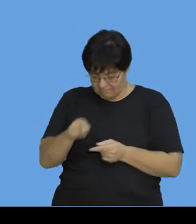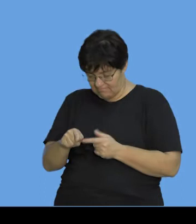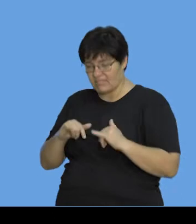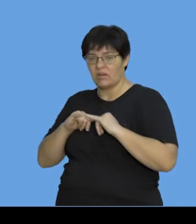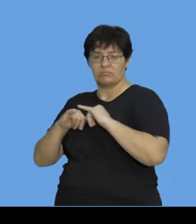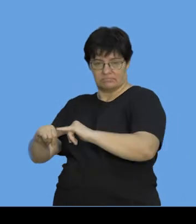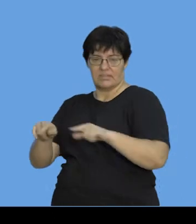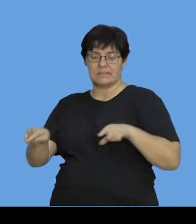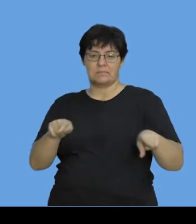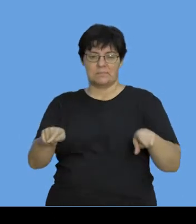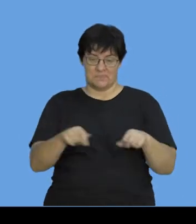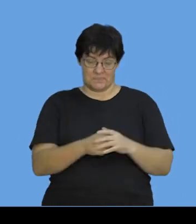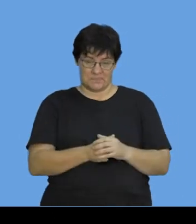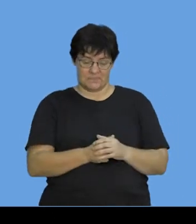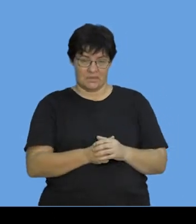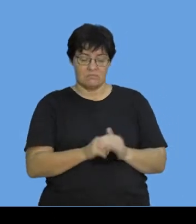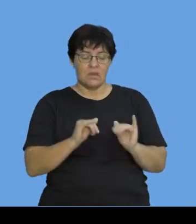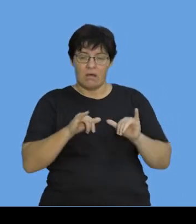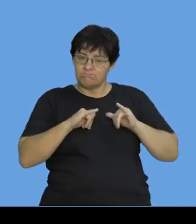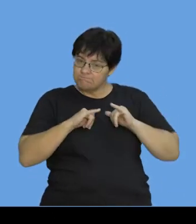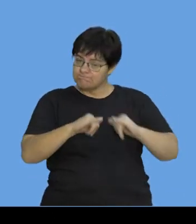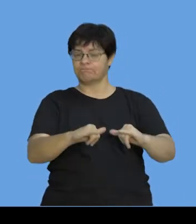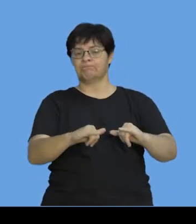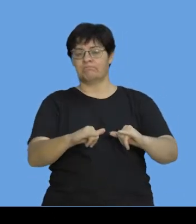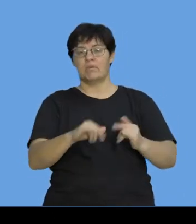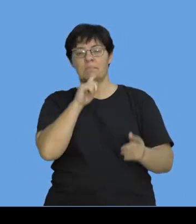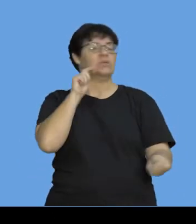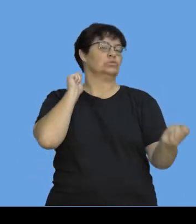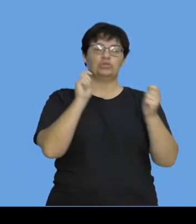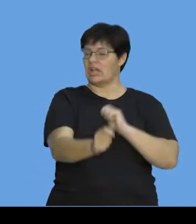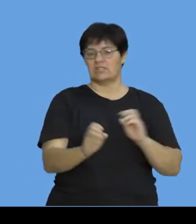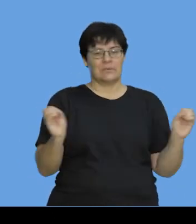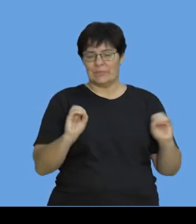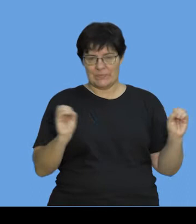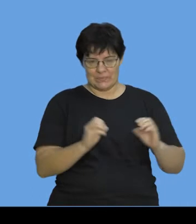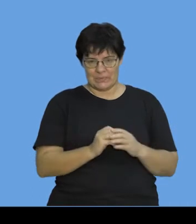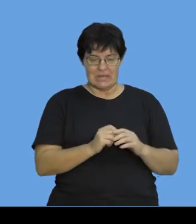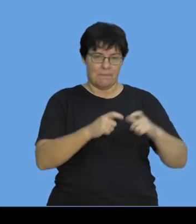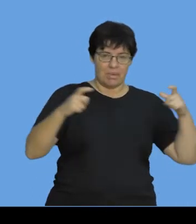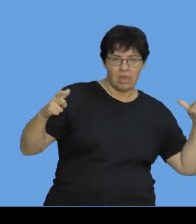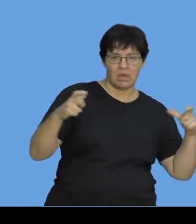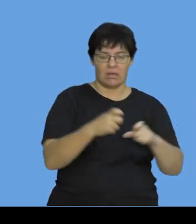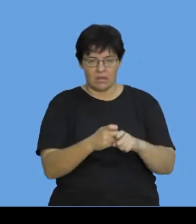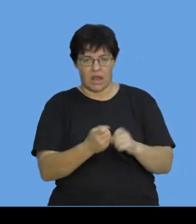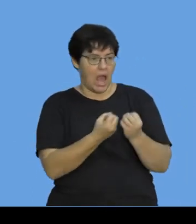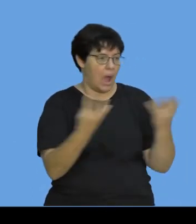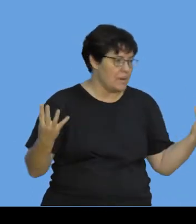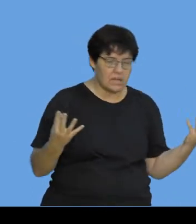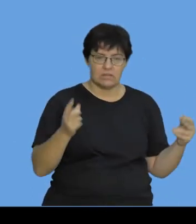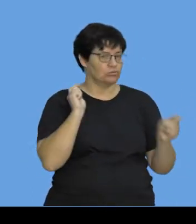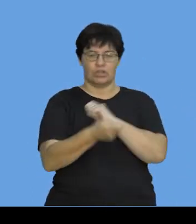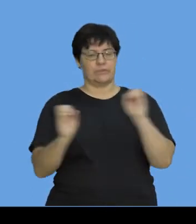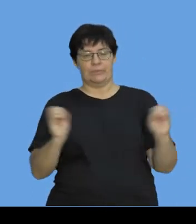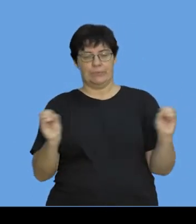if something remains constant, it means it doesn't change in magnitude or size, in amount, in quantity, whichever way you choose